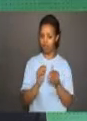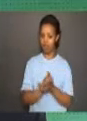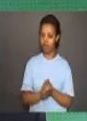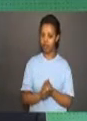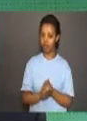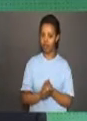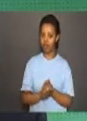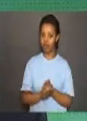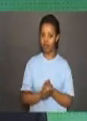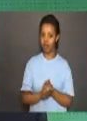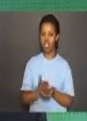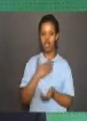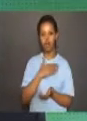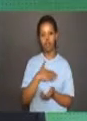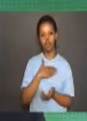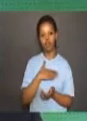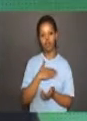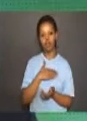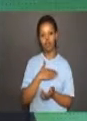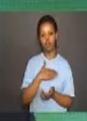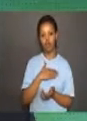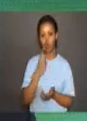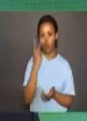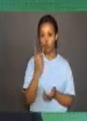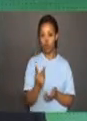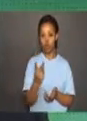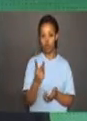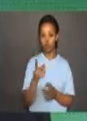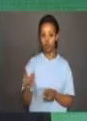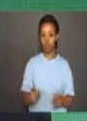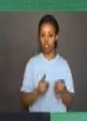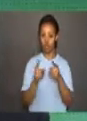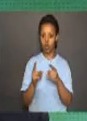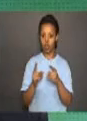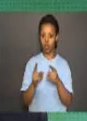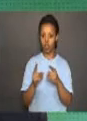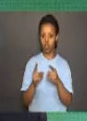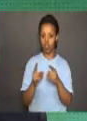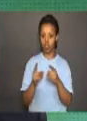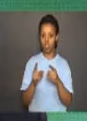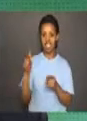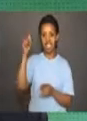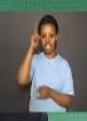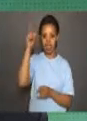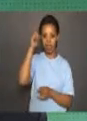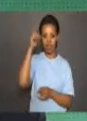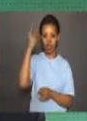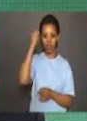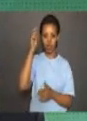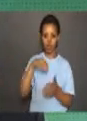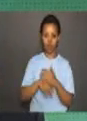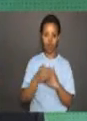students, can you please name the two methods in Jean-Baptiste Lamarck's theory